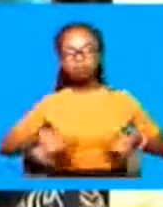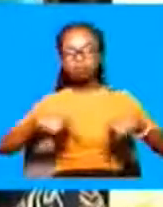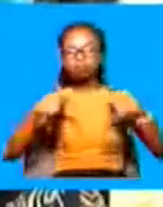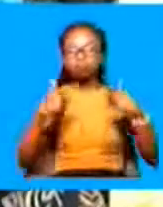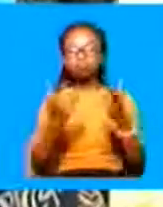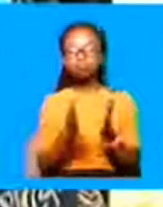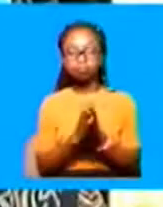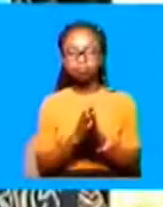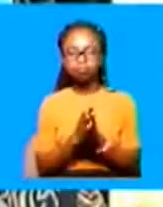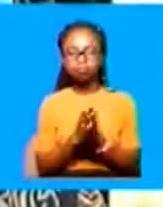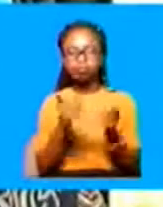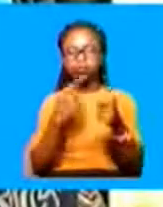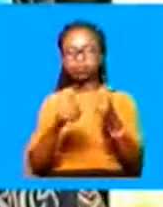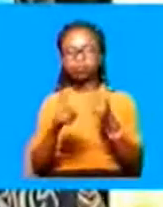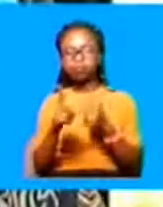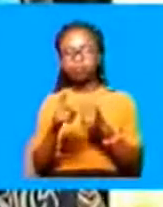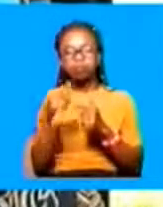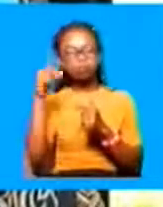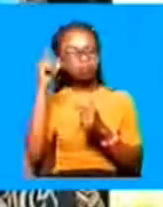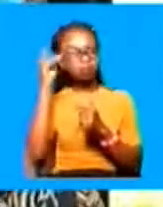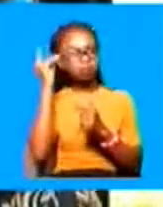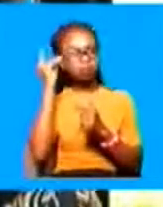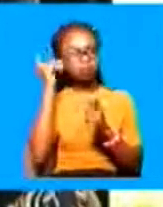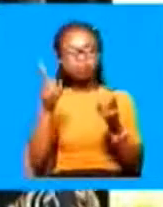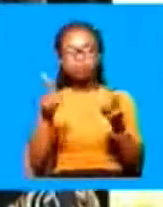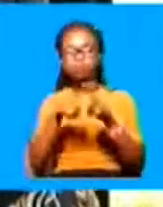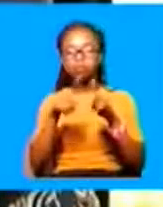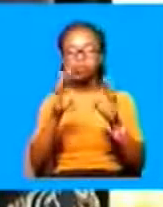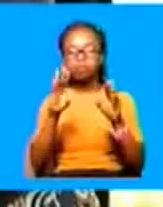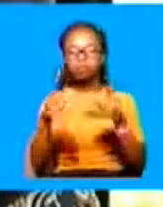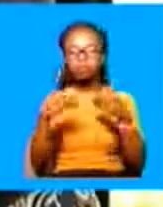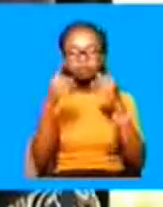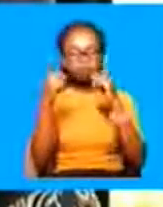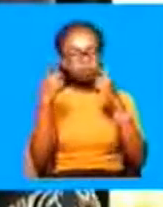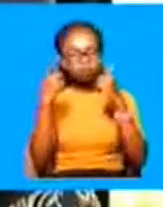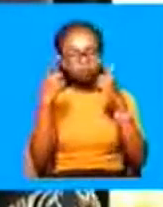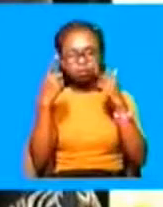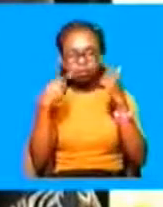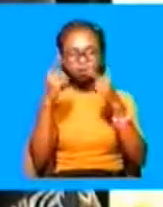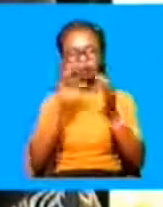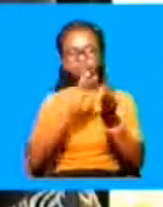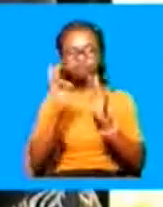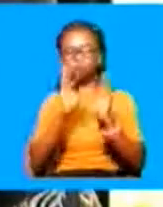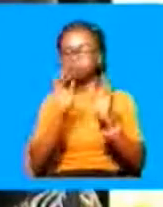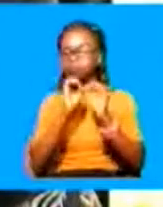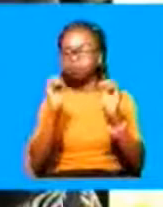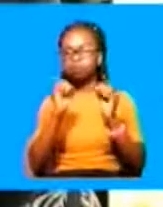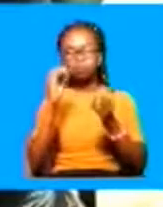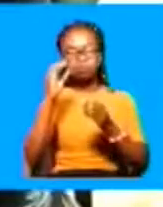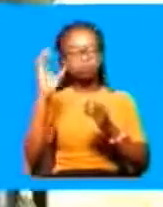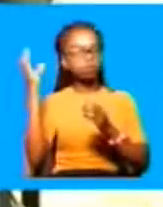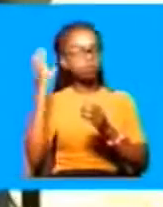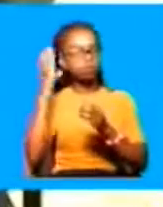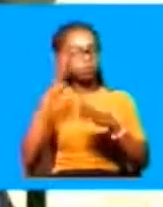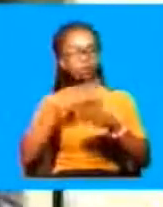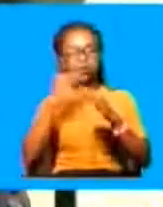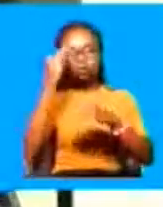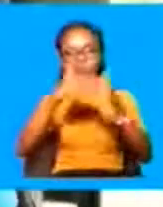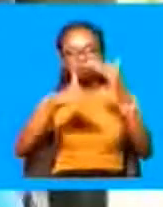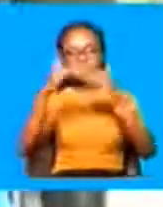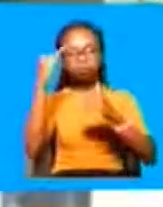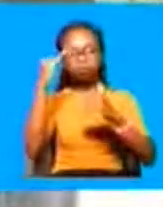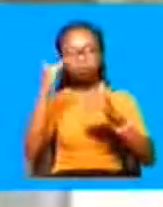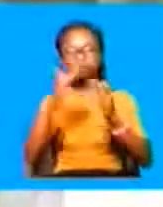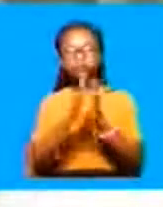boarding schools. To David Ochieng bende ne ochwalo yuak ne e wi onge mar colleges kod malariany mag jogo man kod ng'ol mar